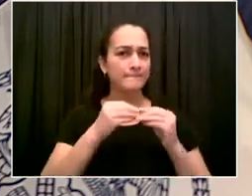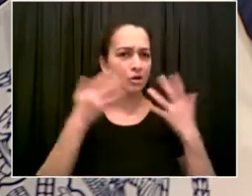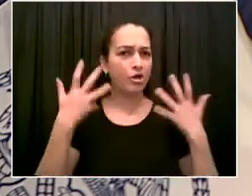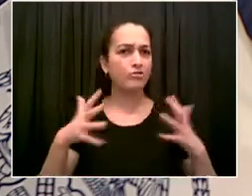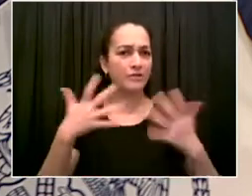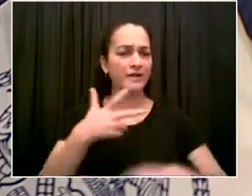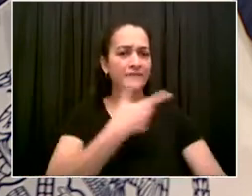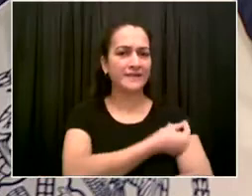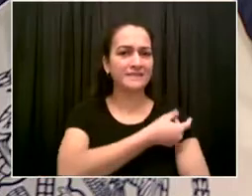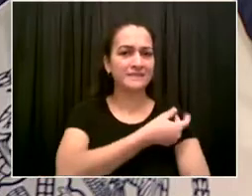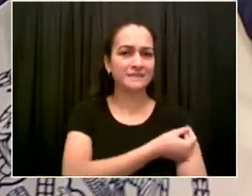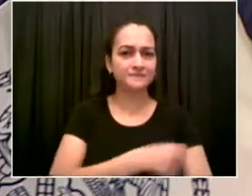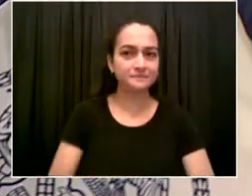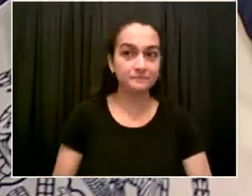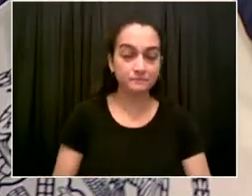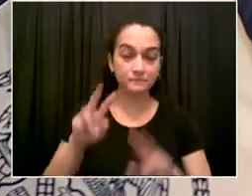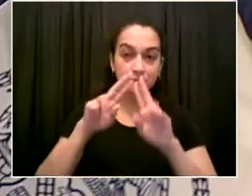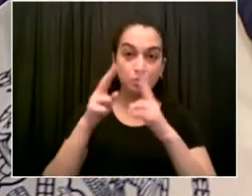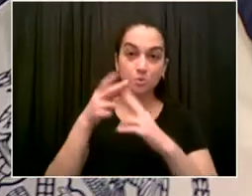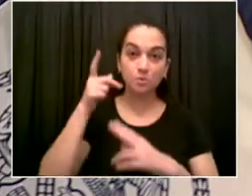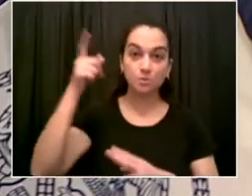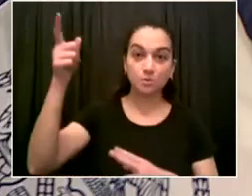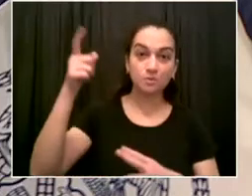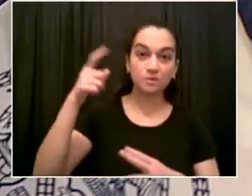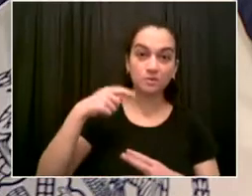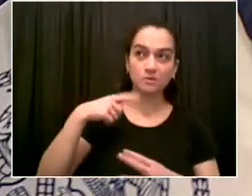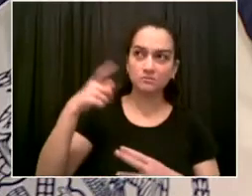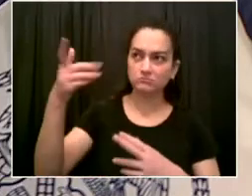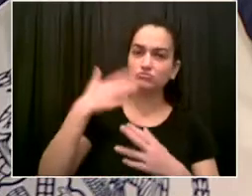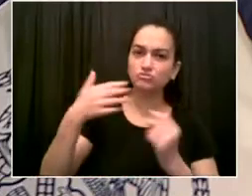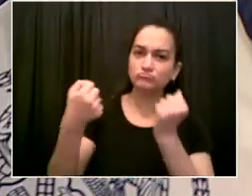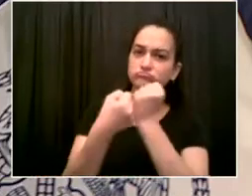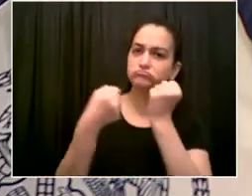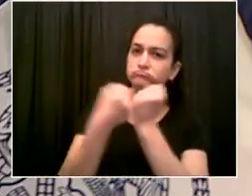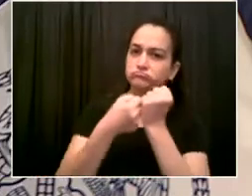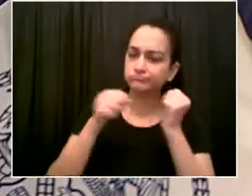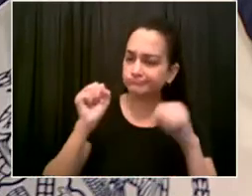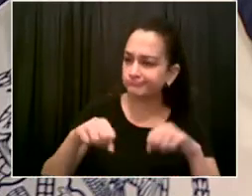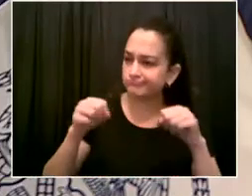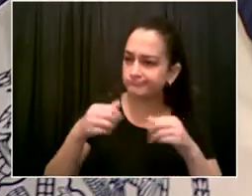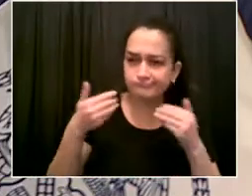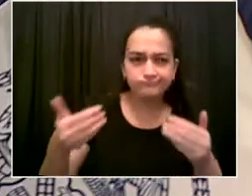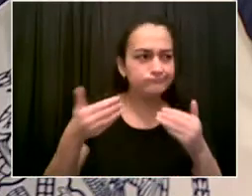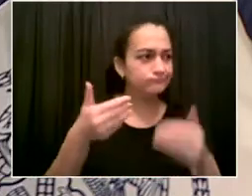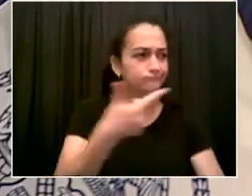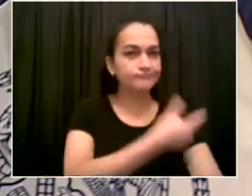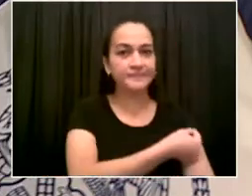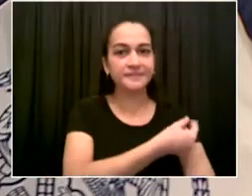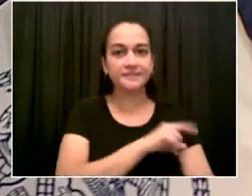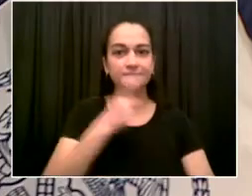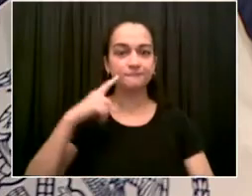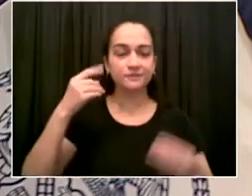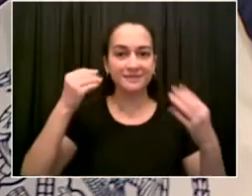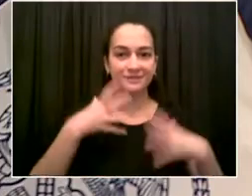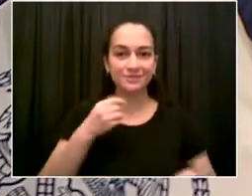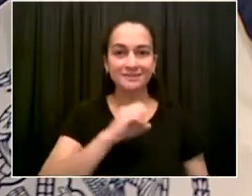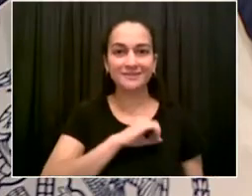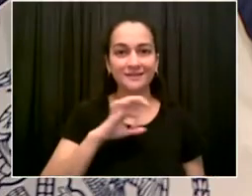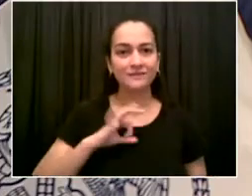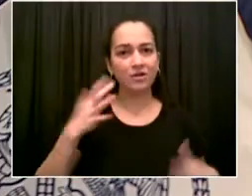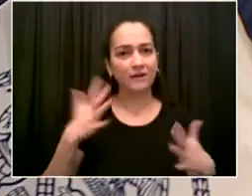members to get vaccinated. So good trajectory now, and we'll have more to say on, you know, whatever else we might do going